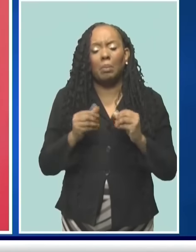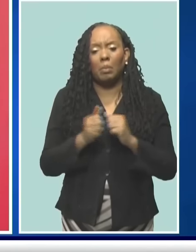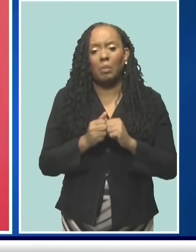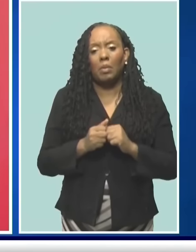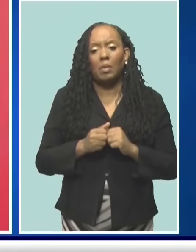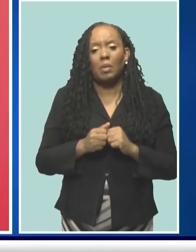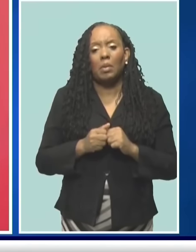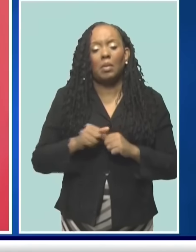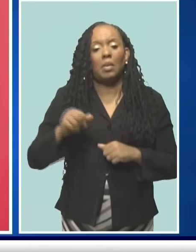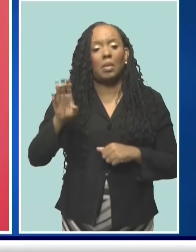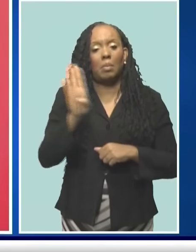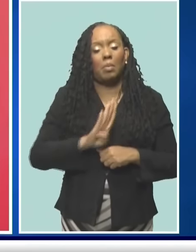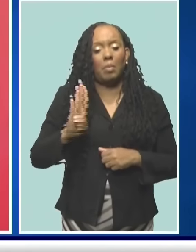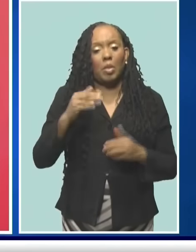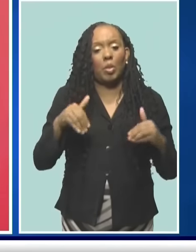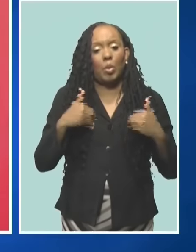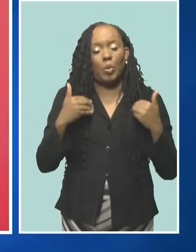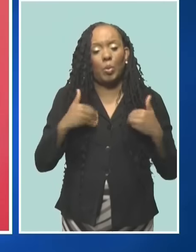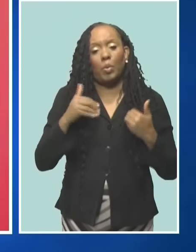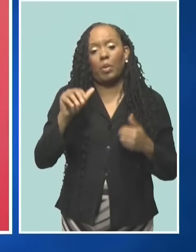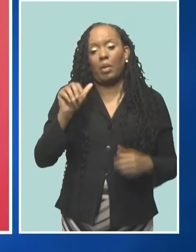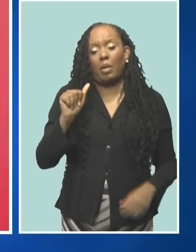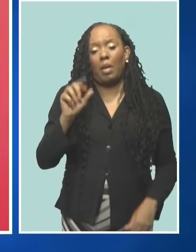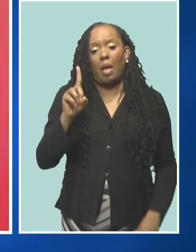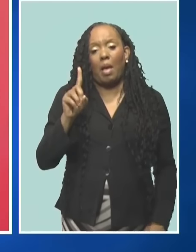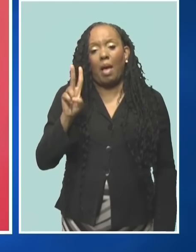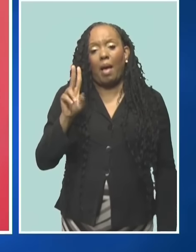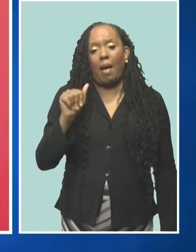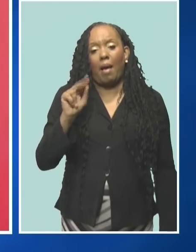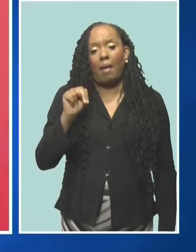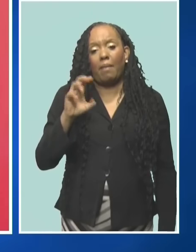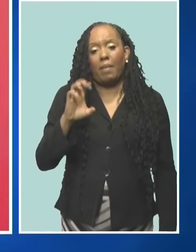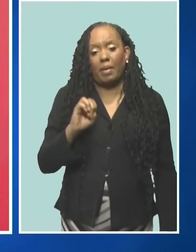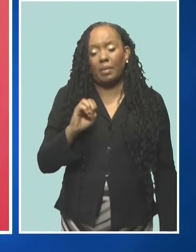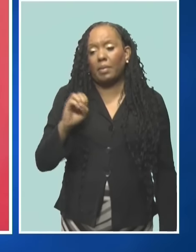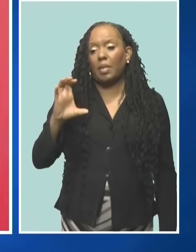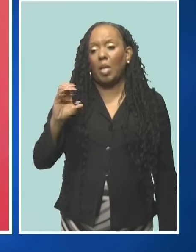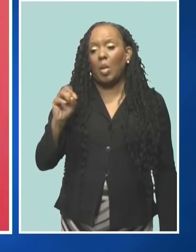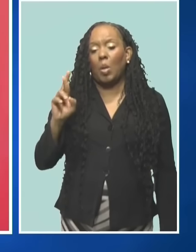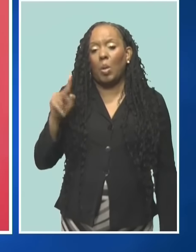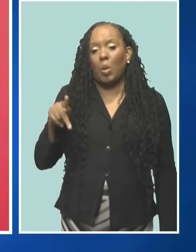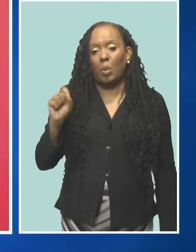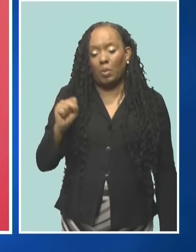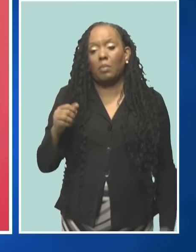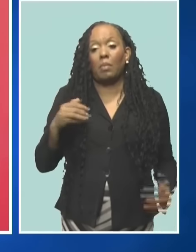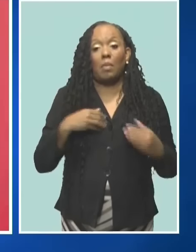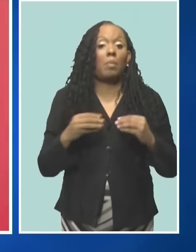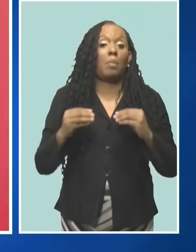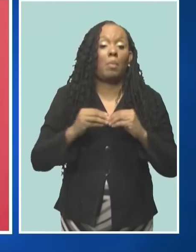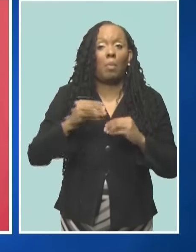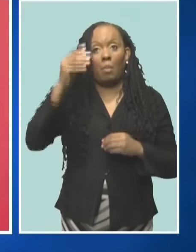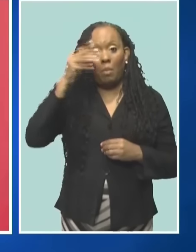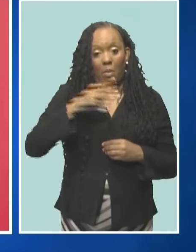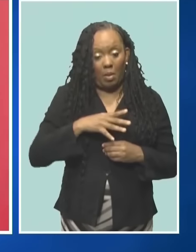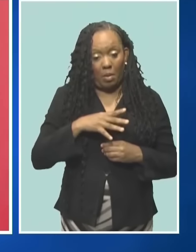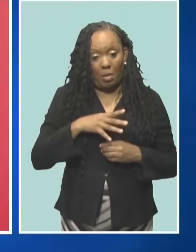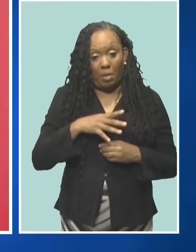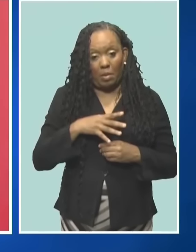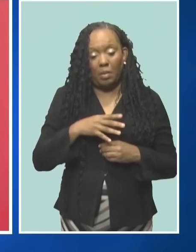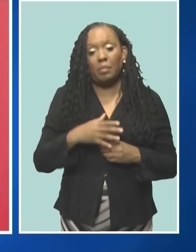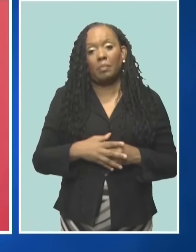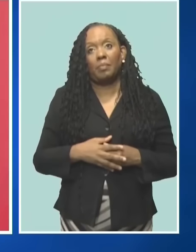Youth Advanced Corps, which strategically has more male intake than females. Chairman of the Build